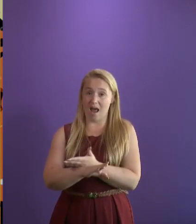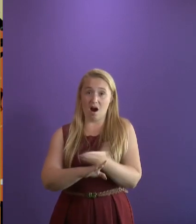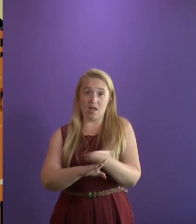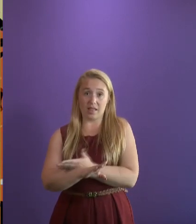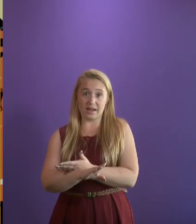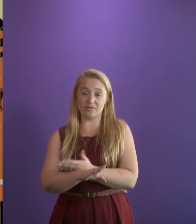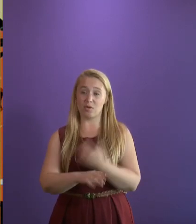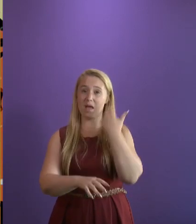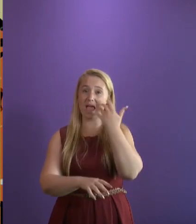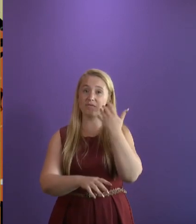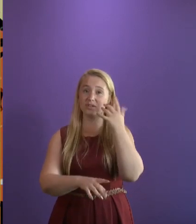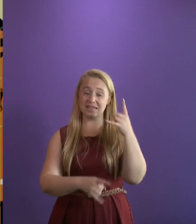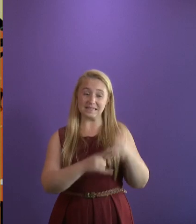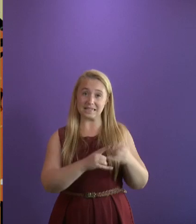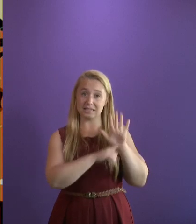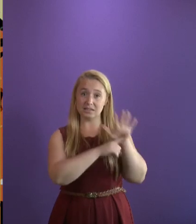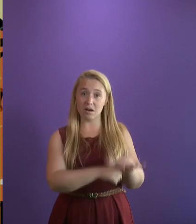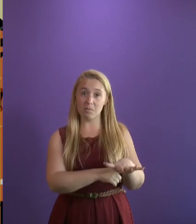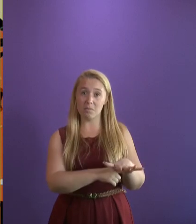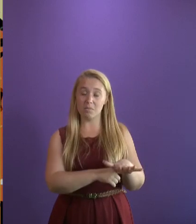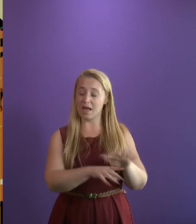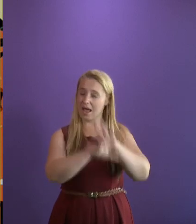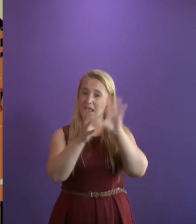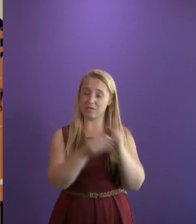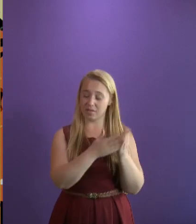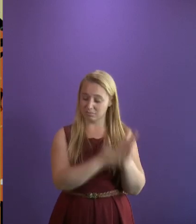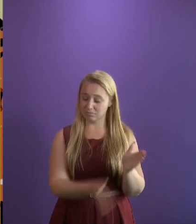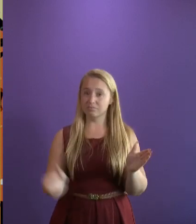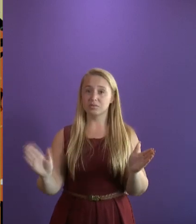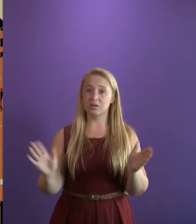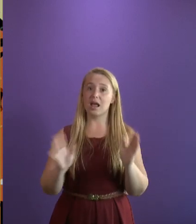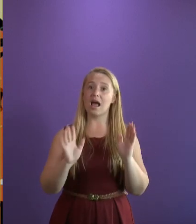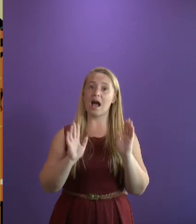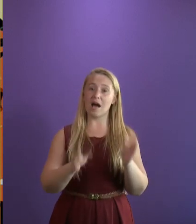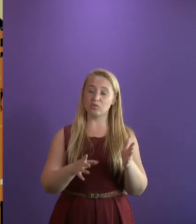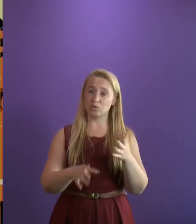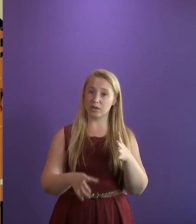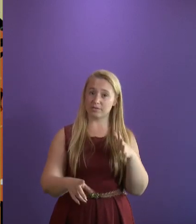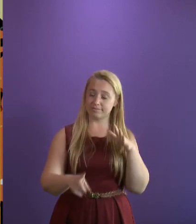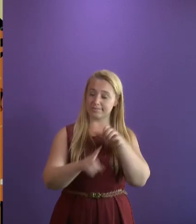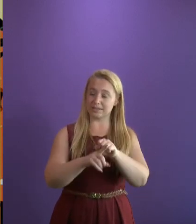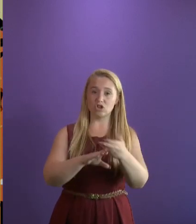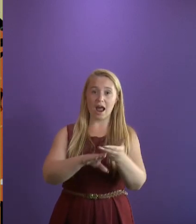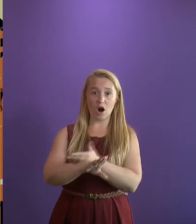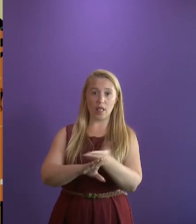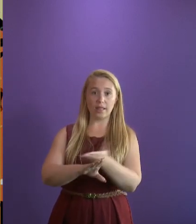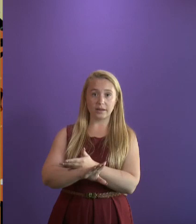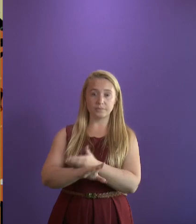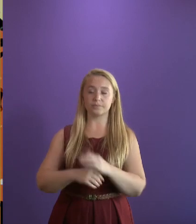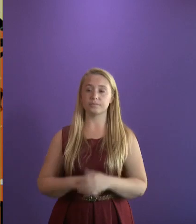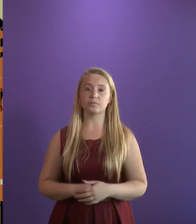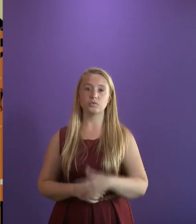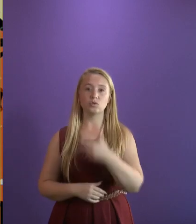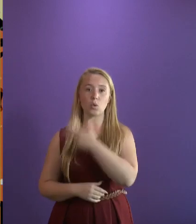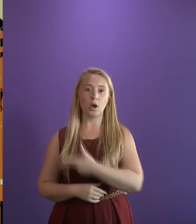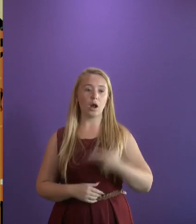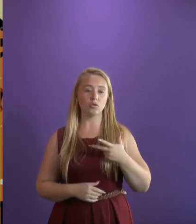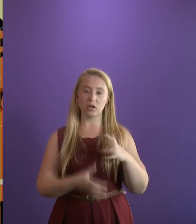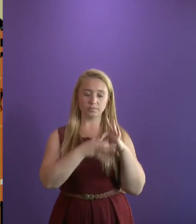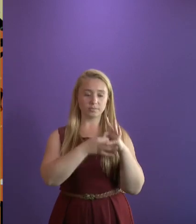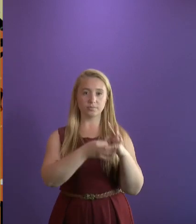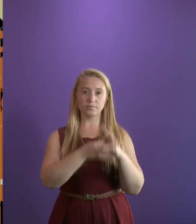everyday sexism right forward to everything. Locally at councils, many councils are working with the White Ribbon